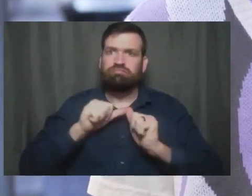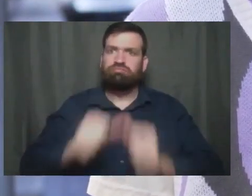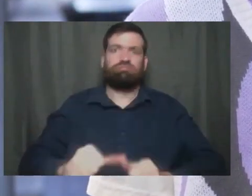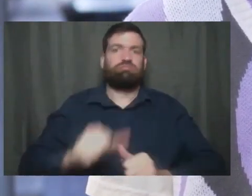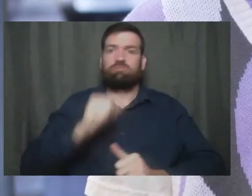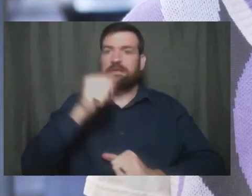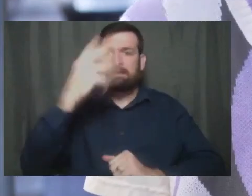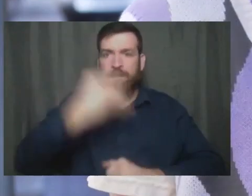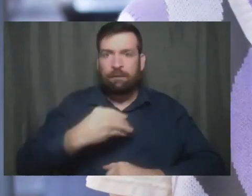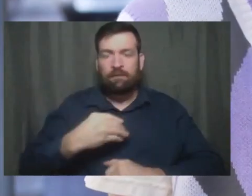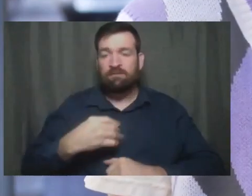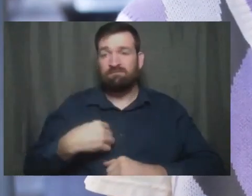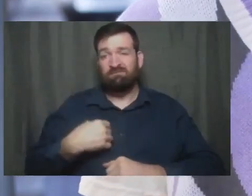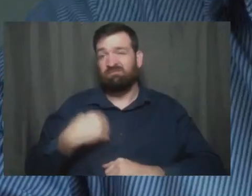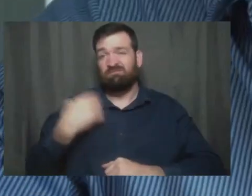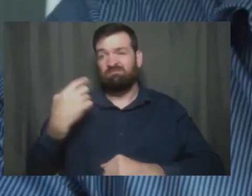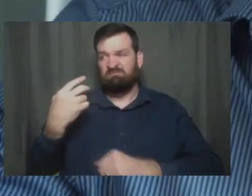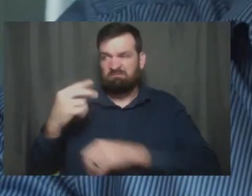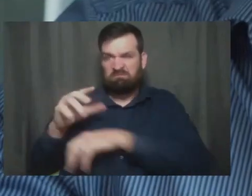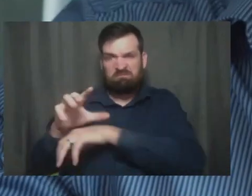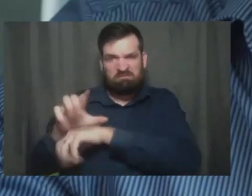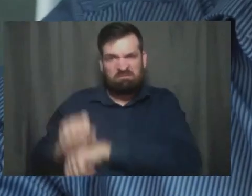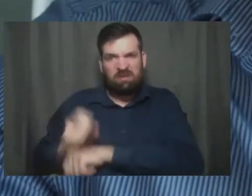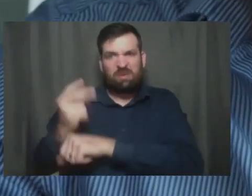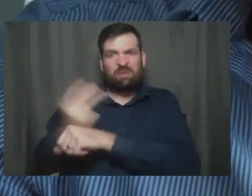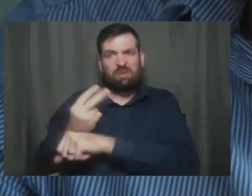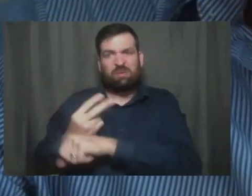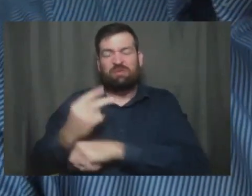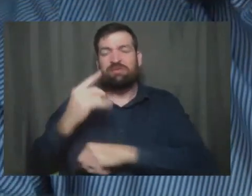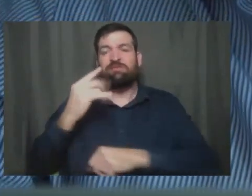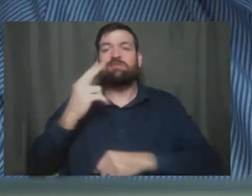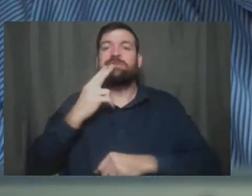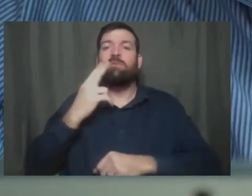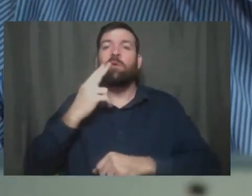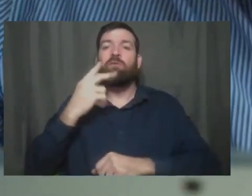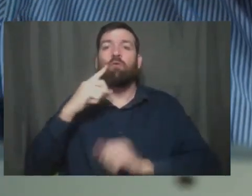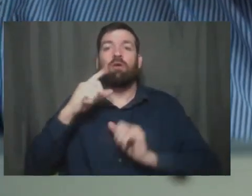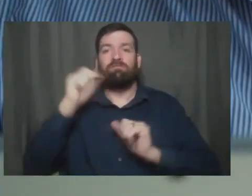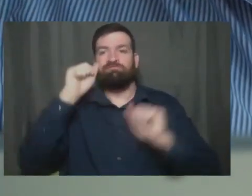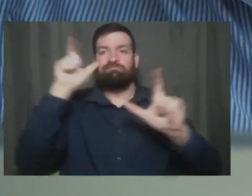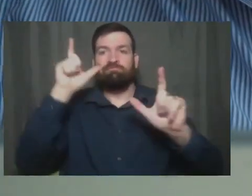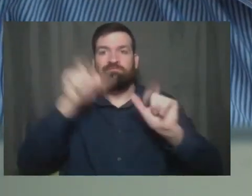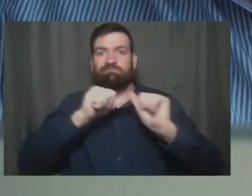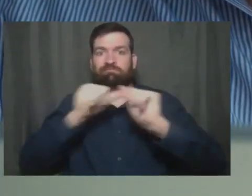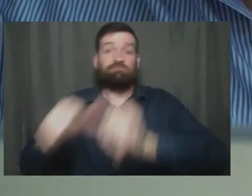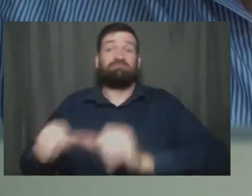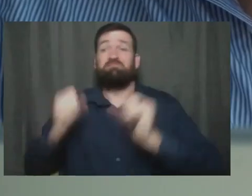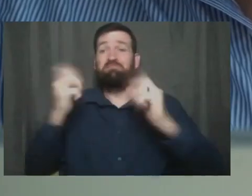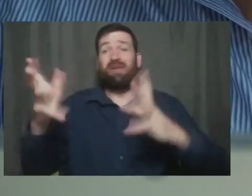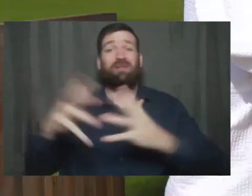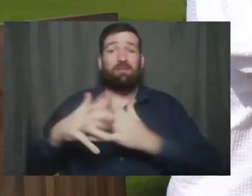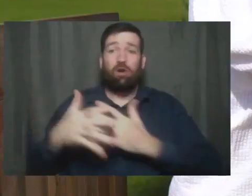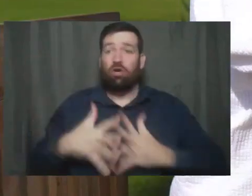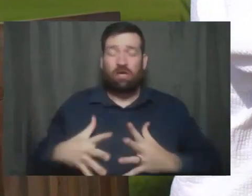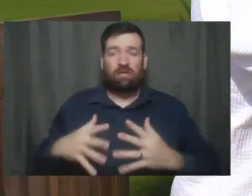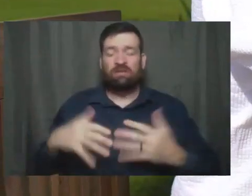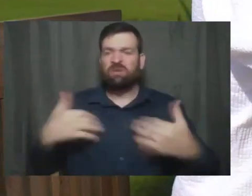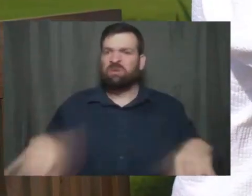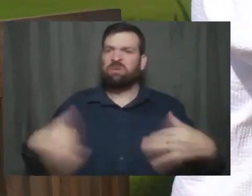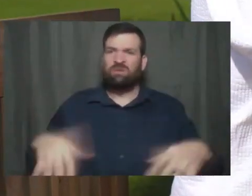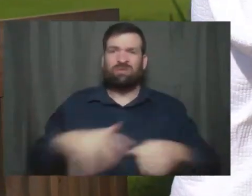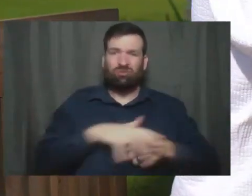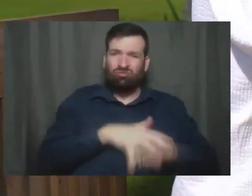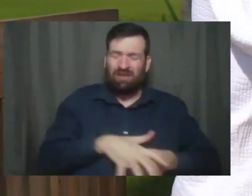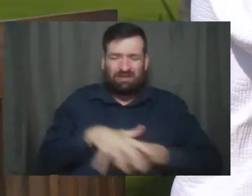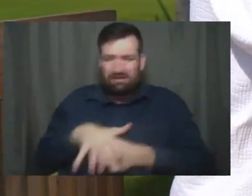used cigarettes to keep me awake. Millions of Americans are burning the candle at both ends. A lot of us stressed out and not able to